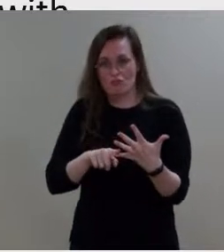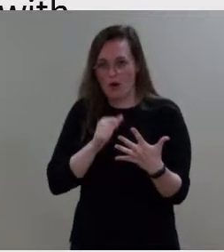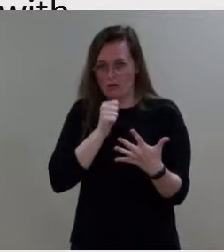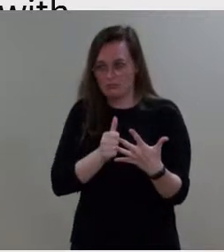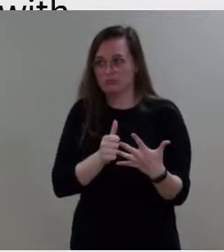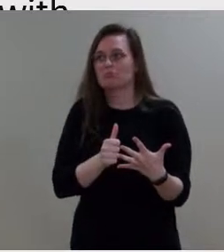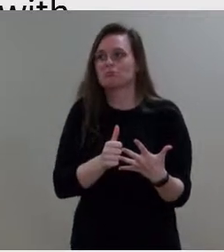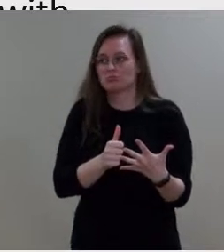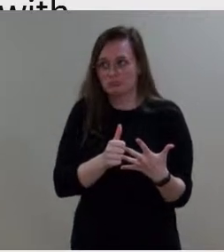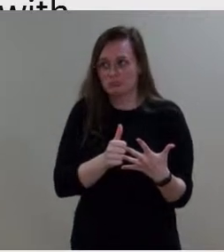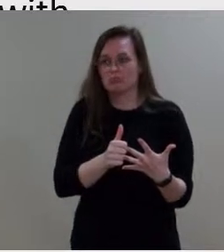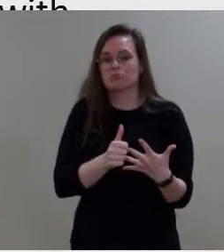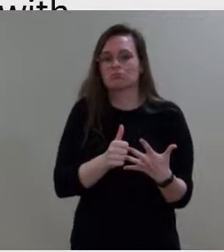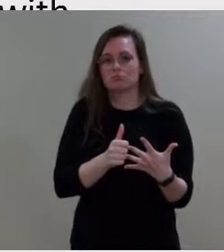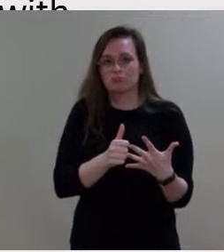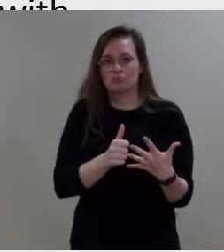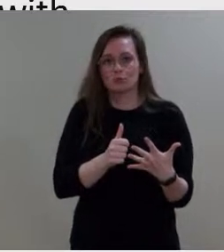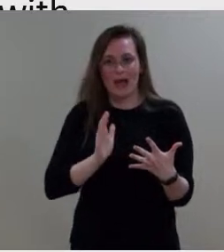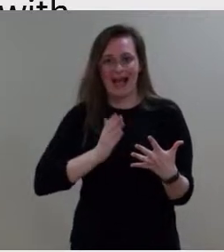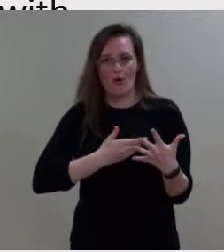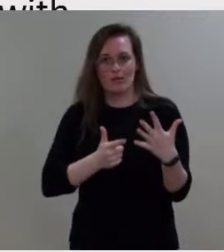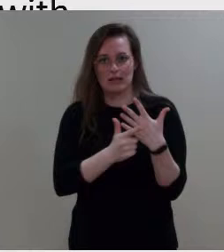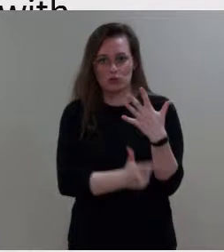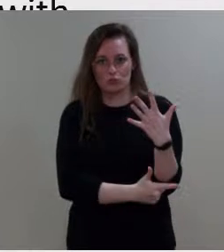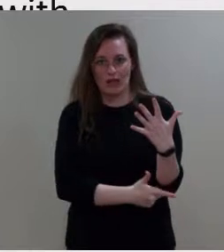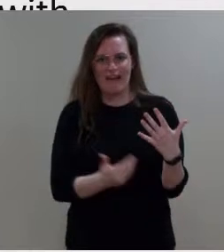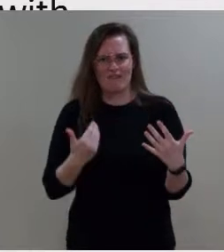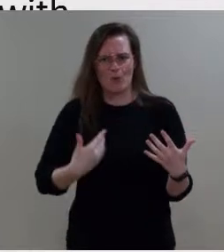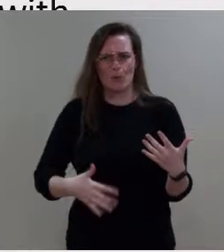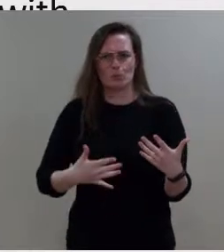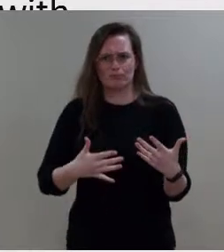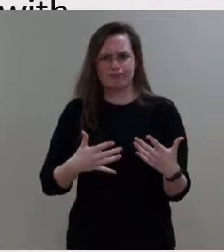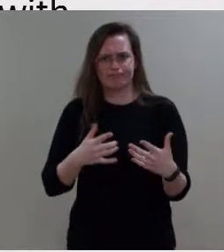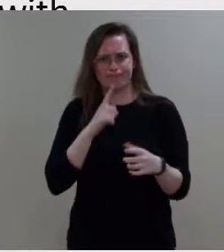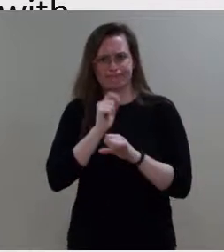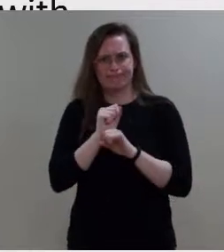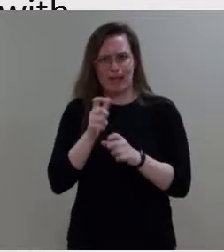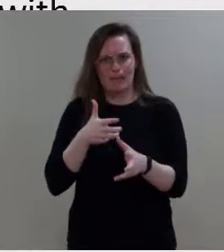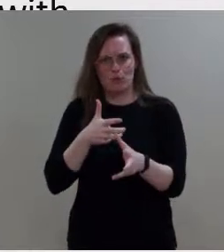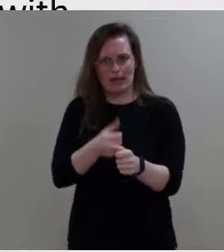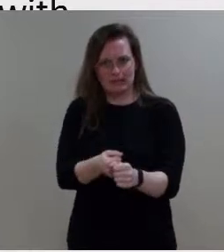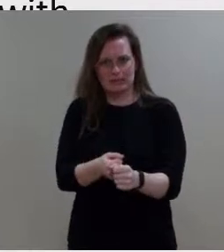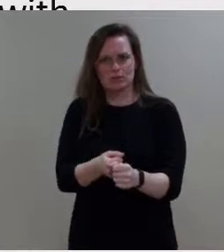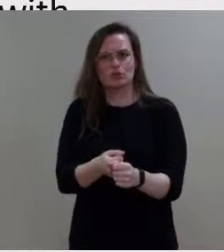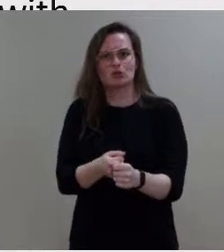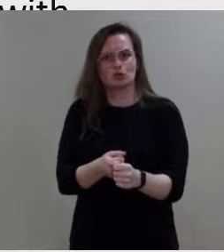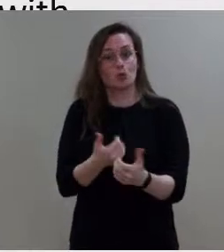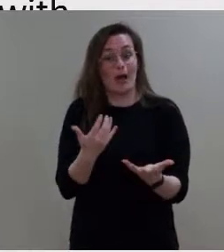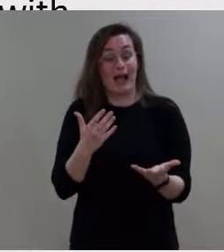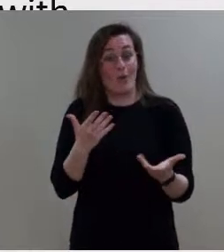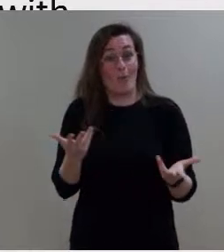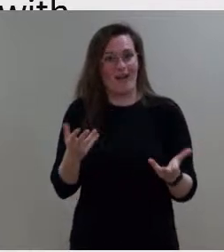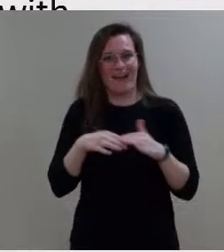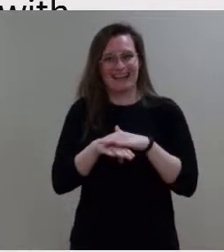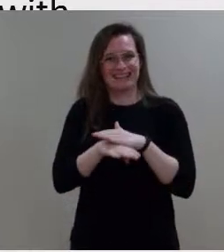provincial legislation, there's significant upgrades to our buildings for accessibility requirements.